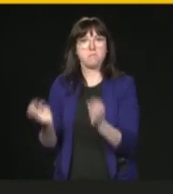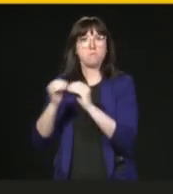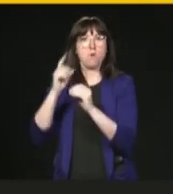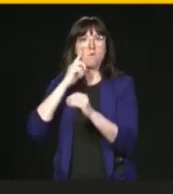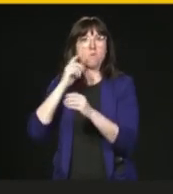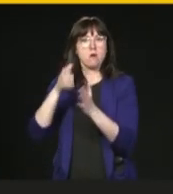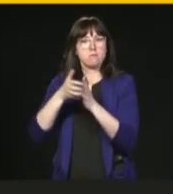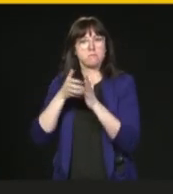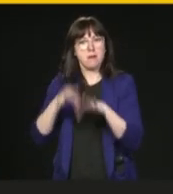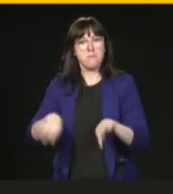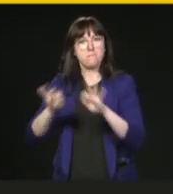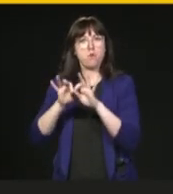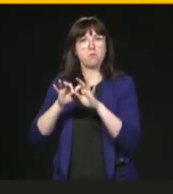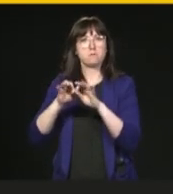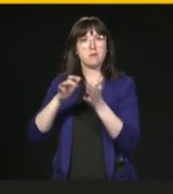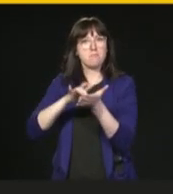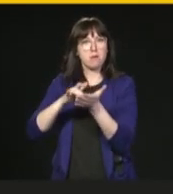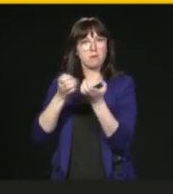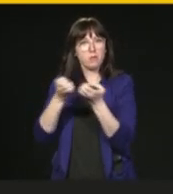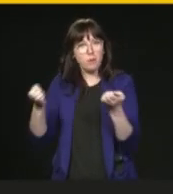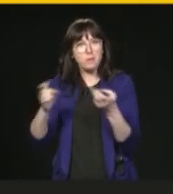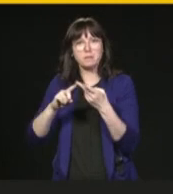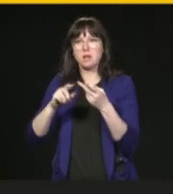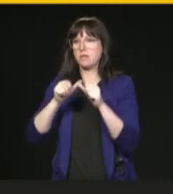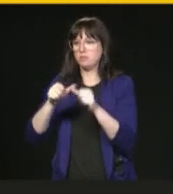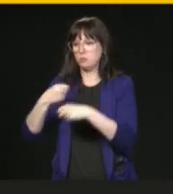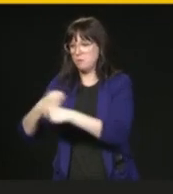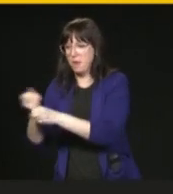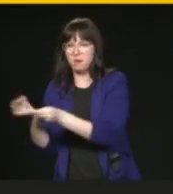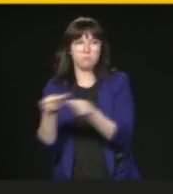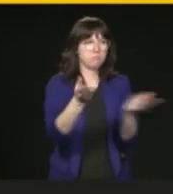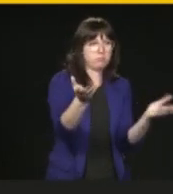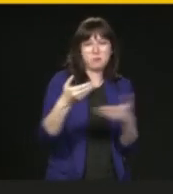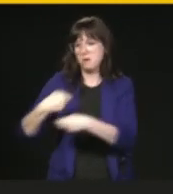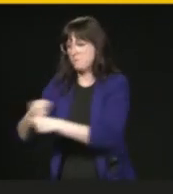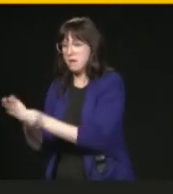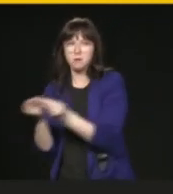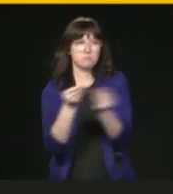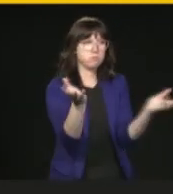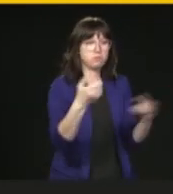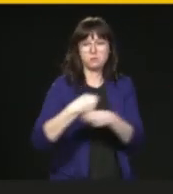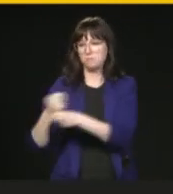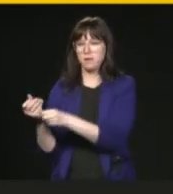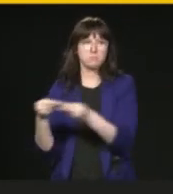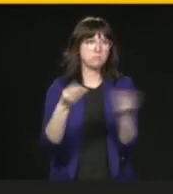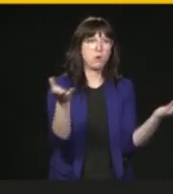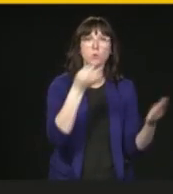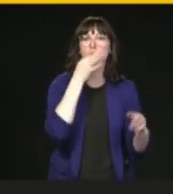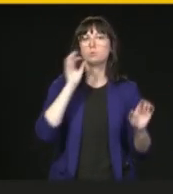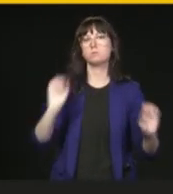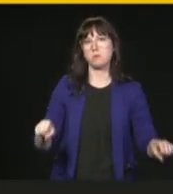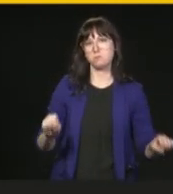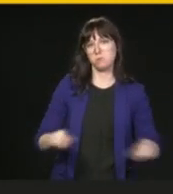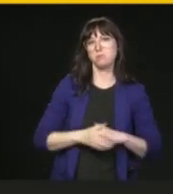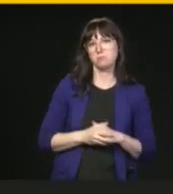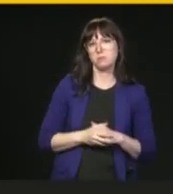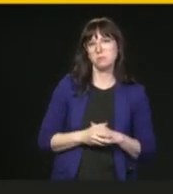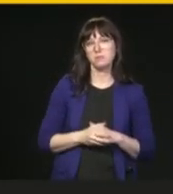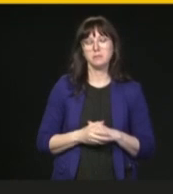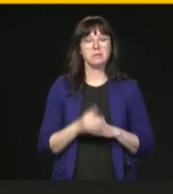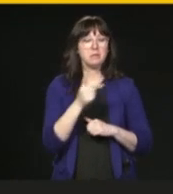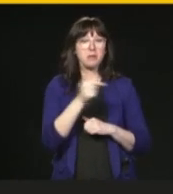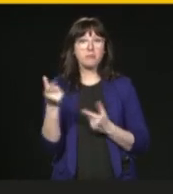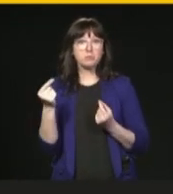equipment and working to keep the supply chains moving to get that equipment to the people who need it. Our government is